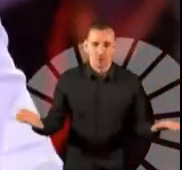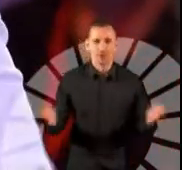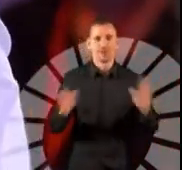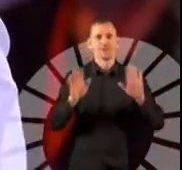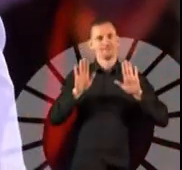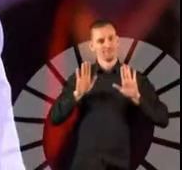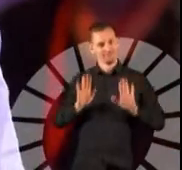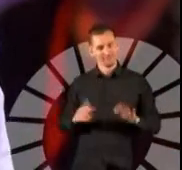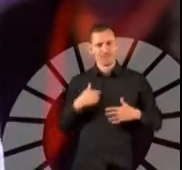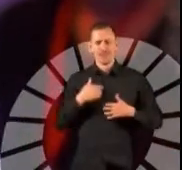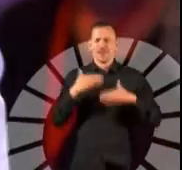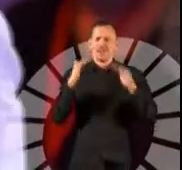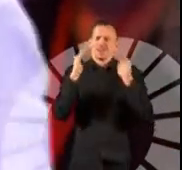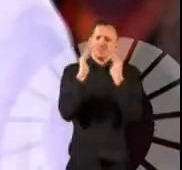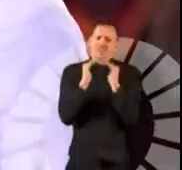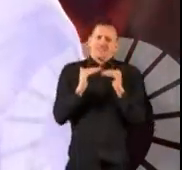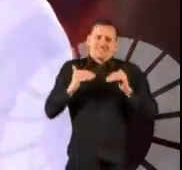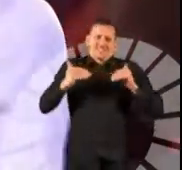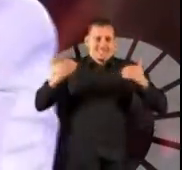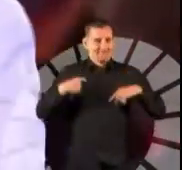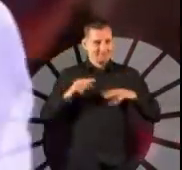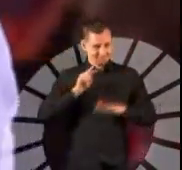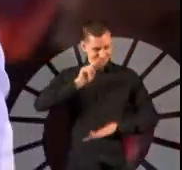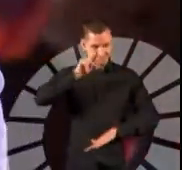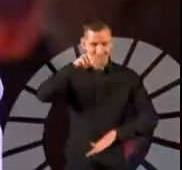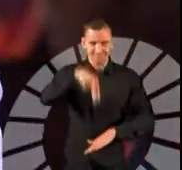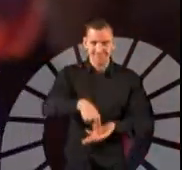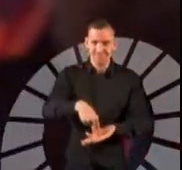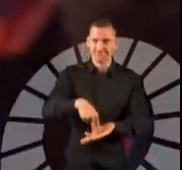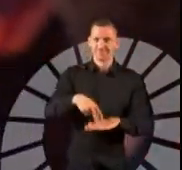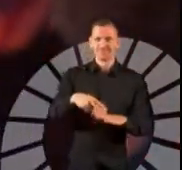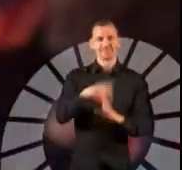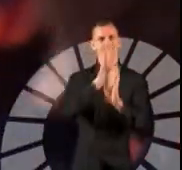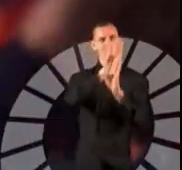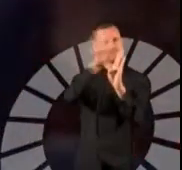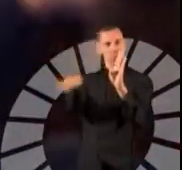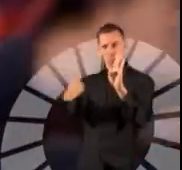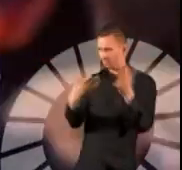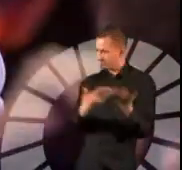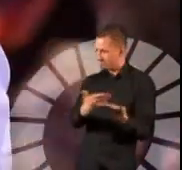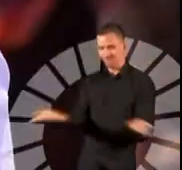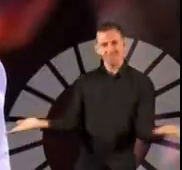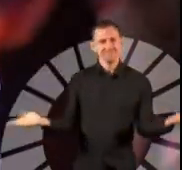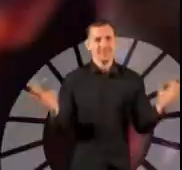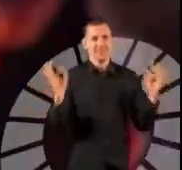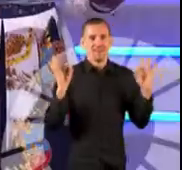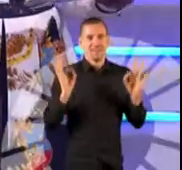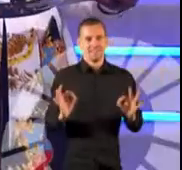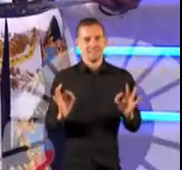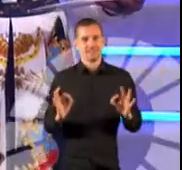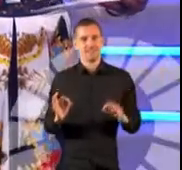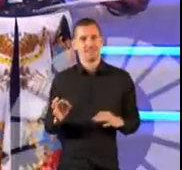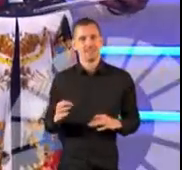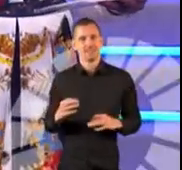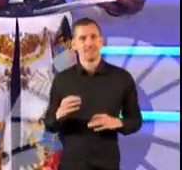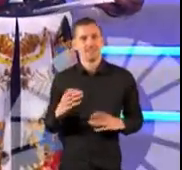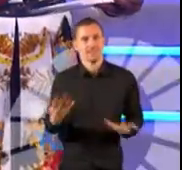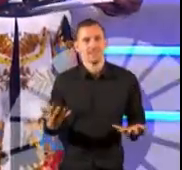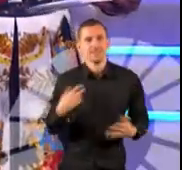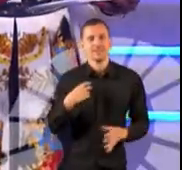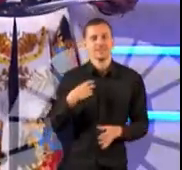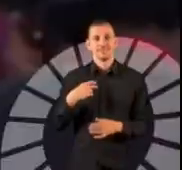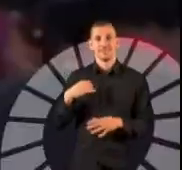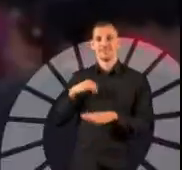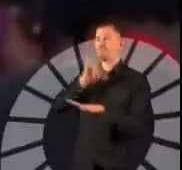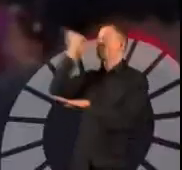person. My last trip to Paris was to Paris before the pandemic. Nice to see you, President Macron. And this is my very first